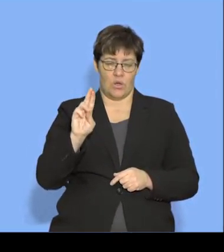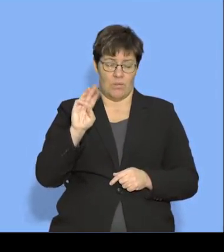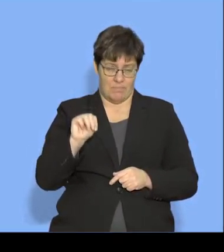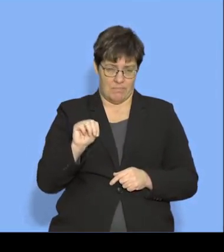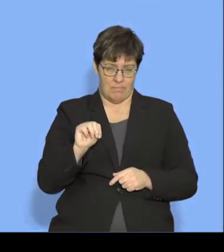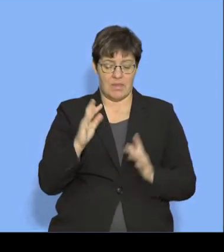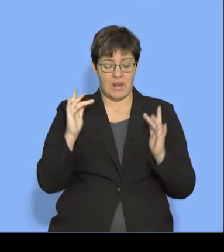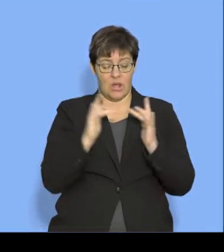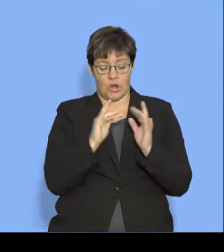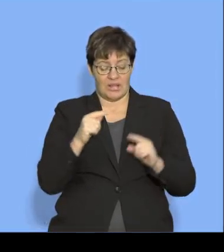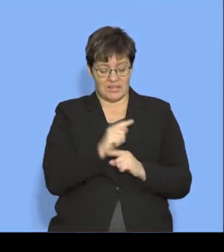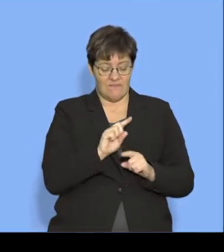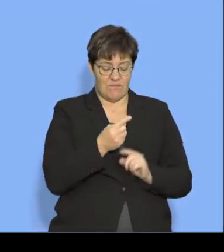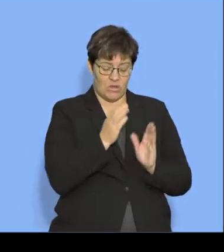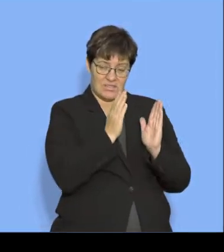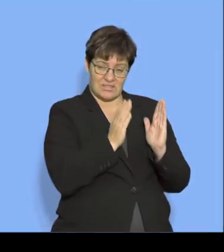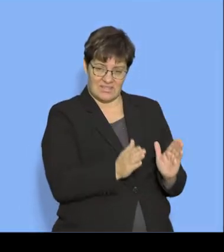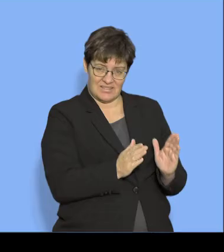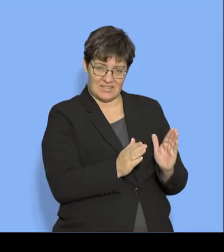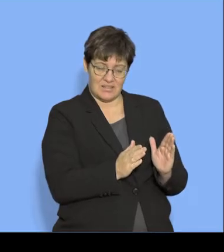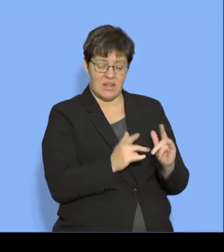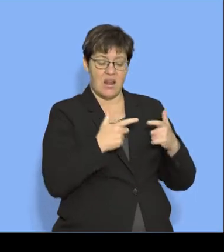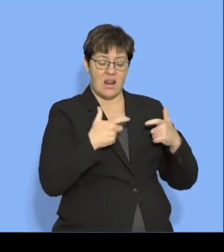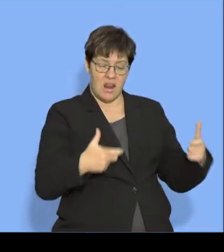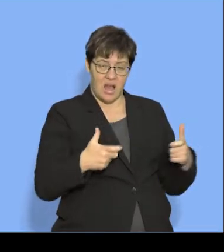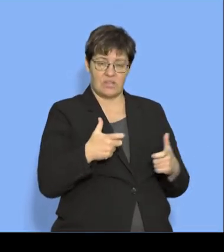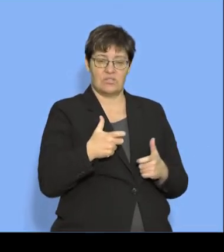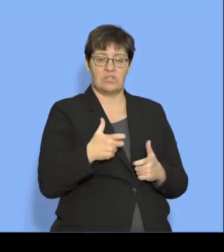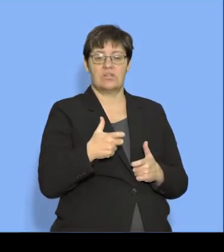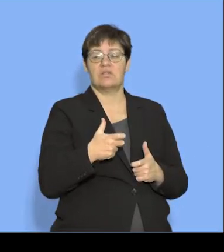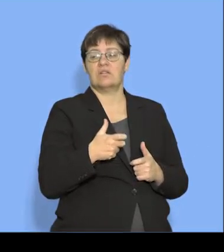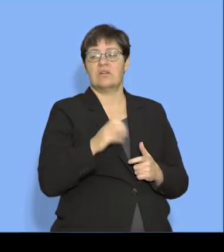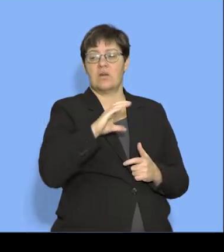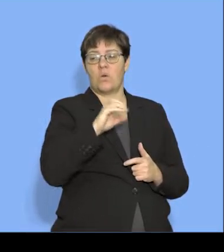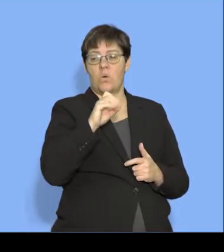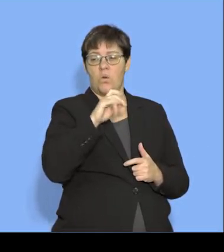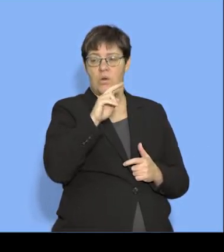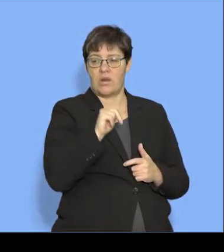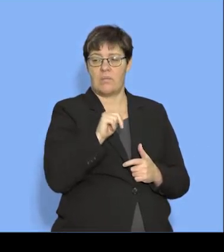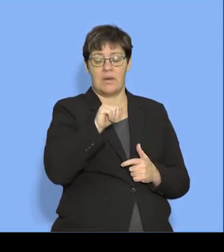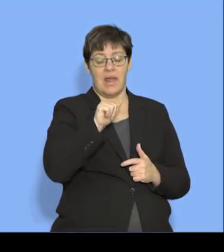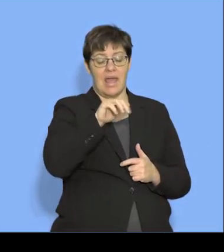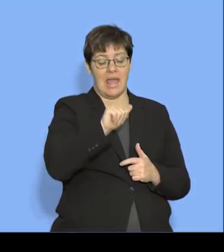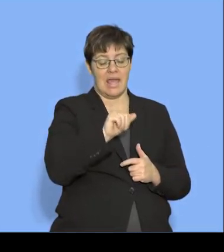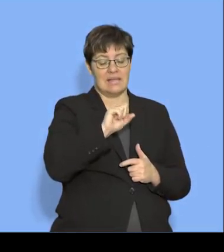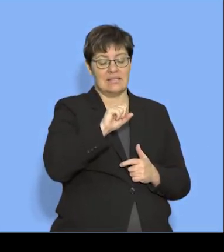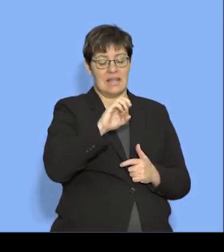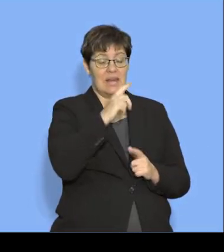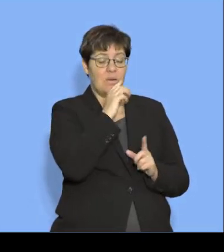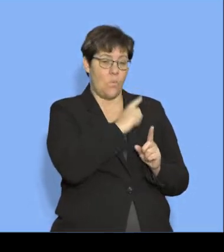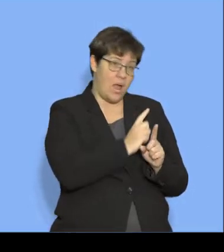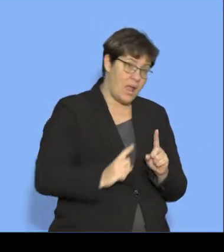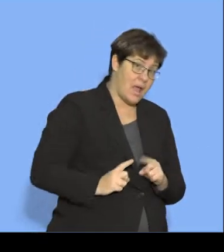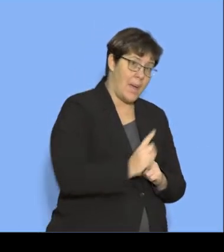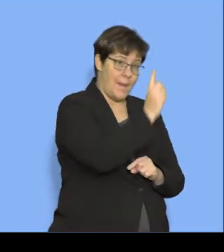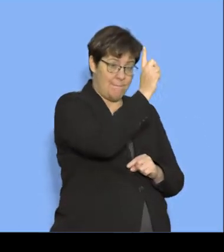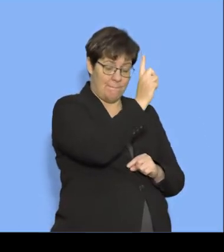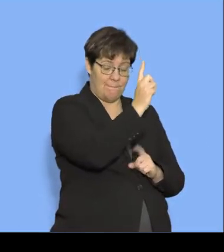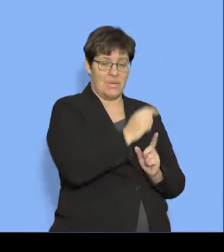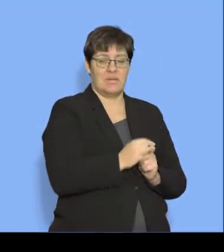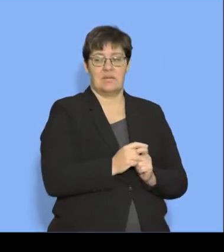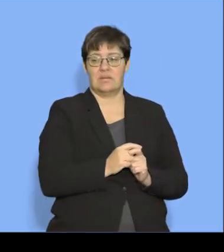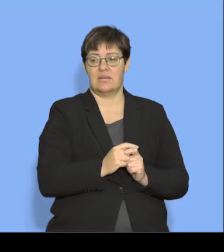connects into the first part of the large intestine or colon called the ascending. Ascending because this is the part that